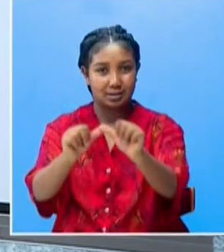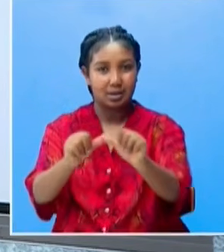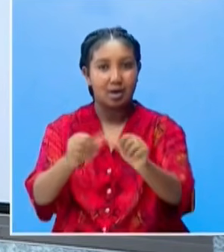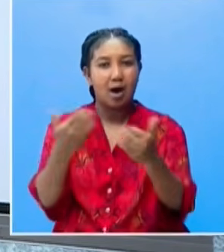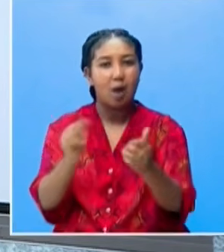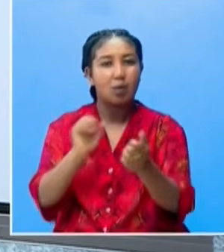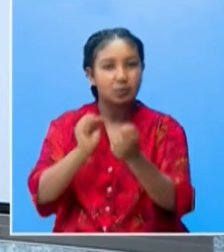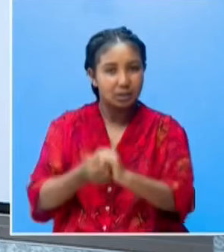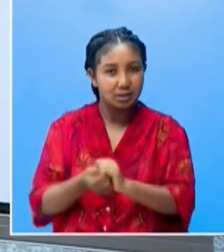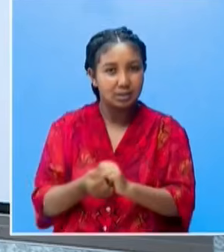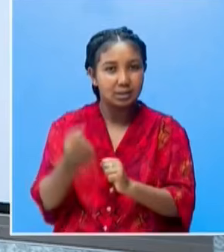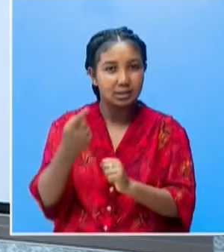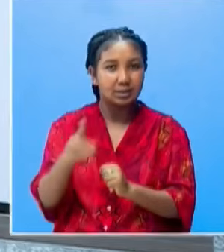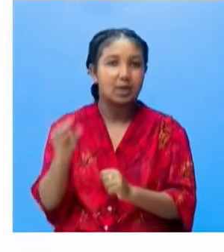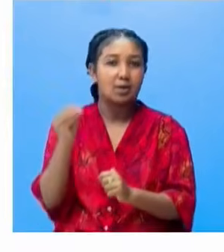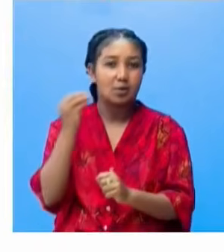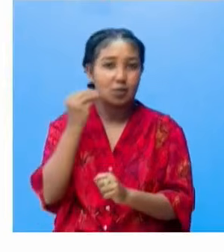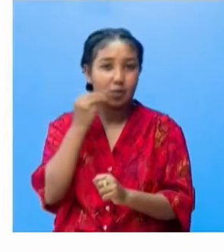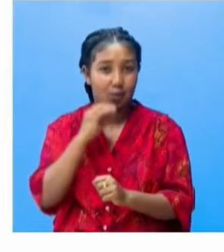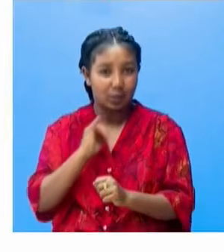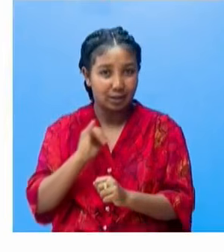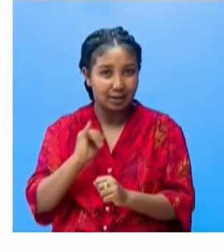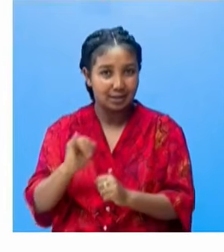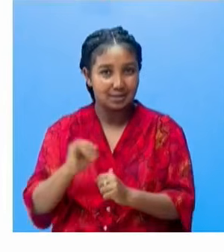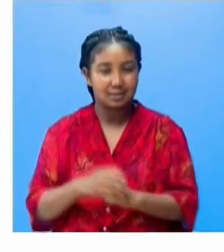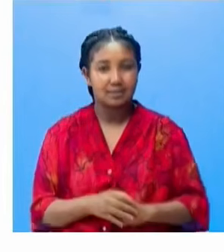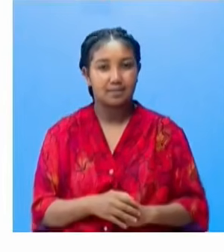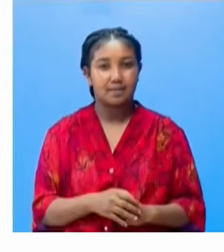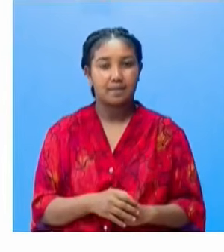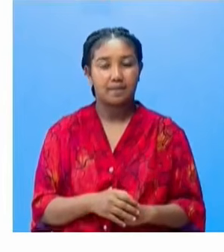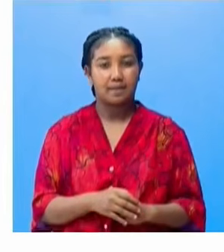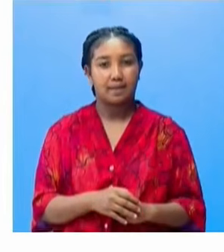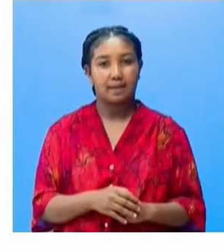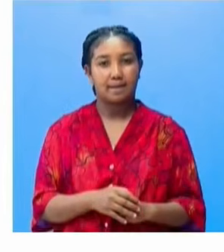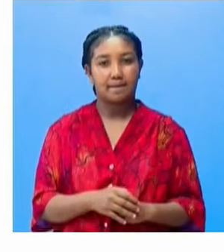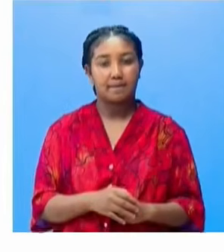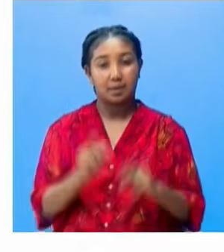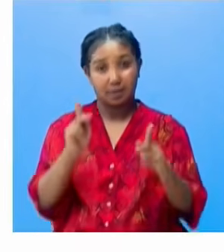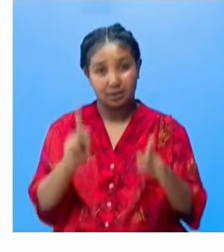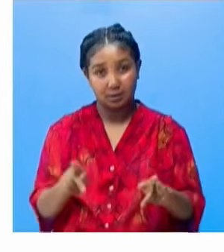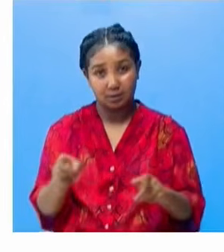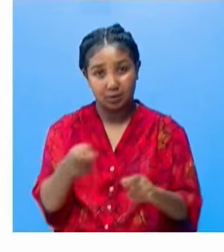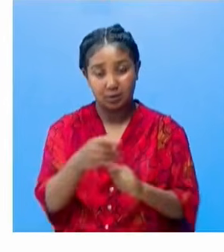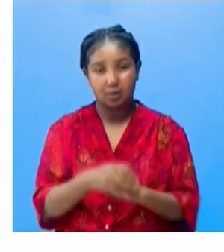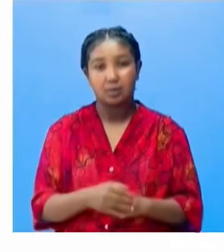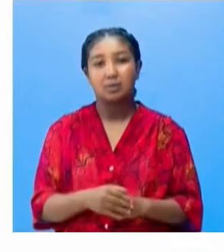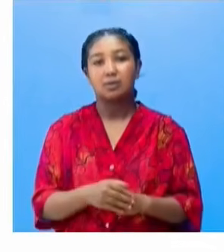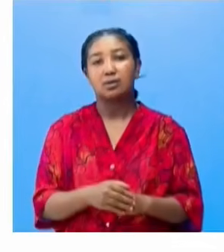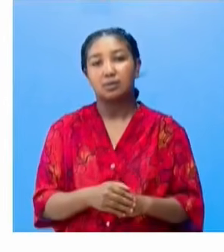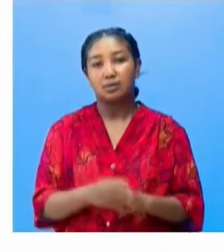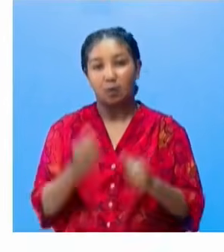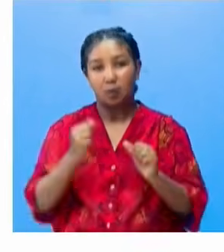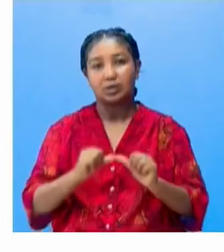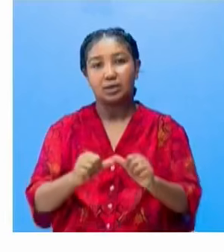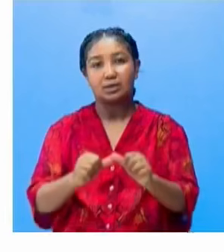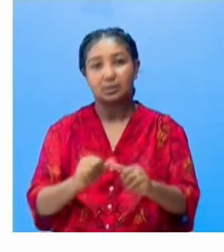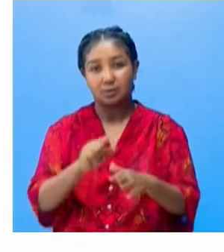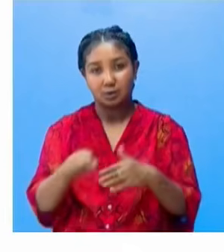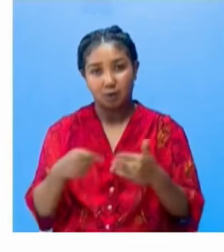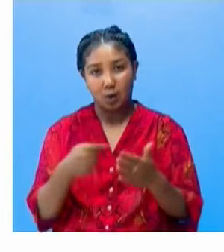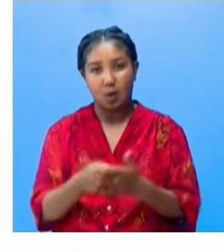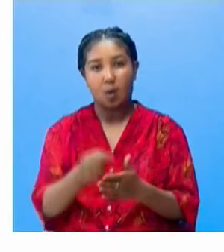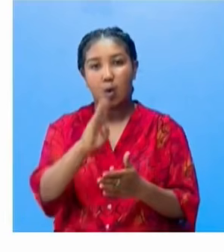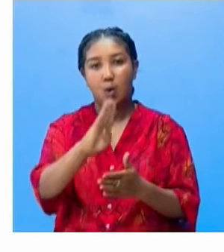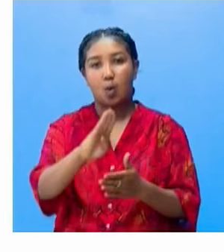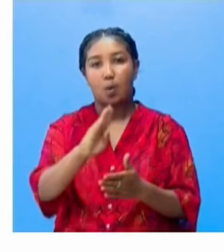do I do that? The room is, okay, since it is present, then it is continuous. So,